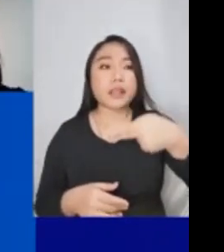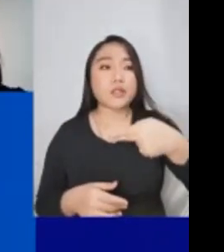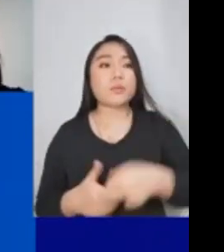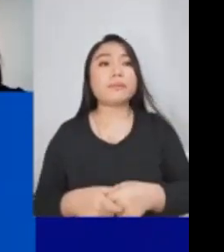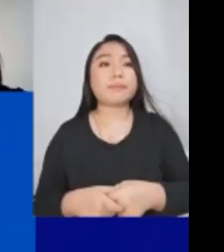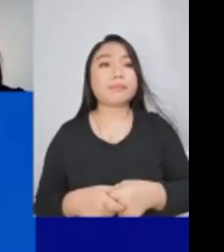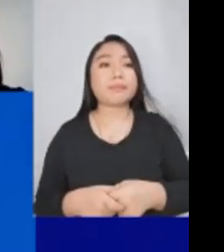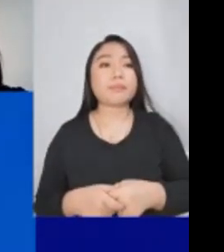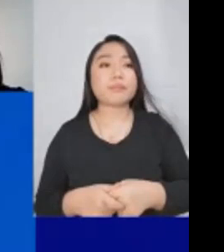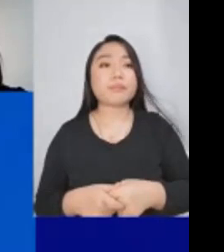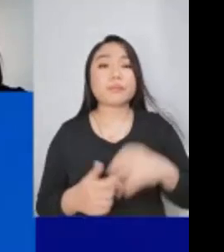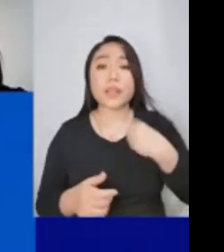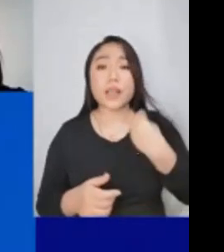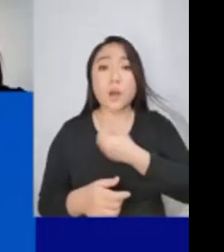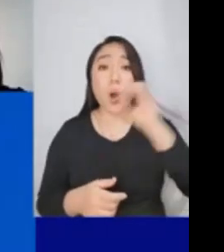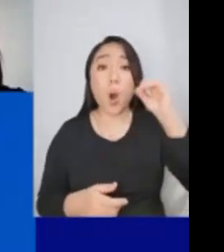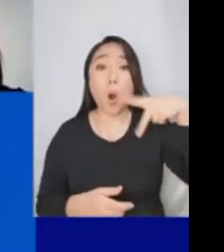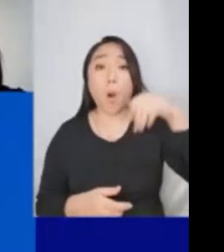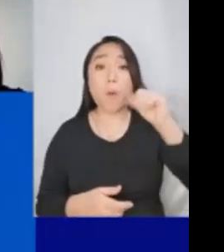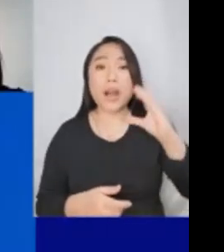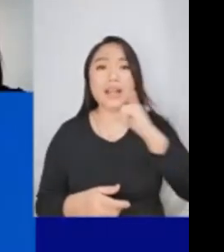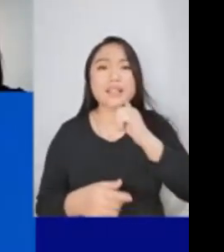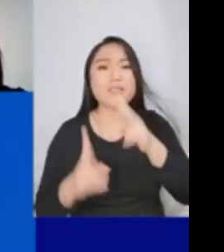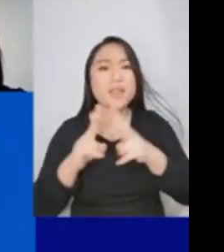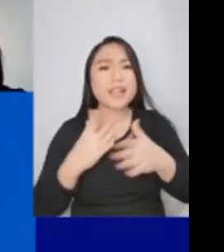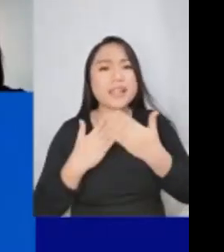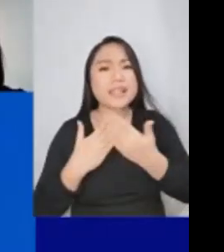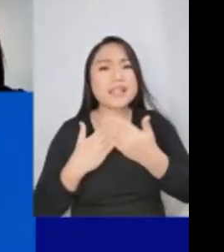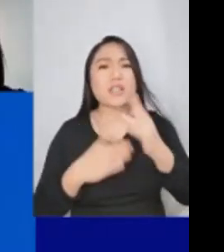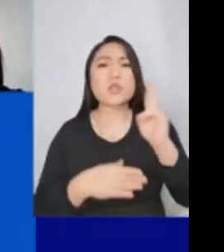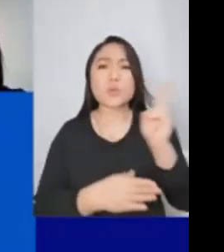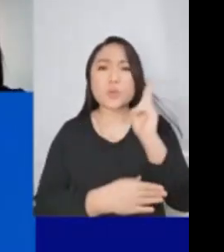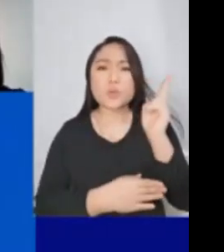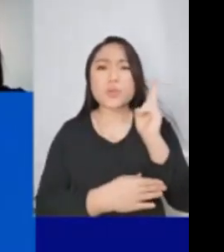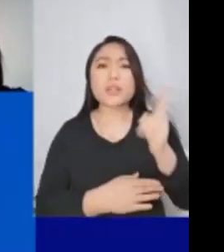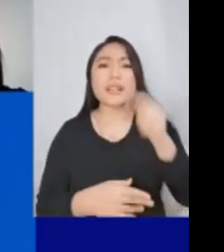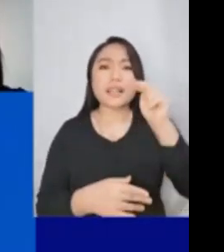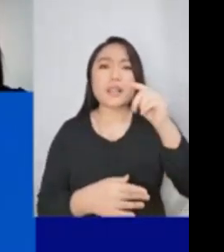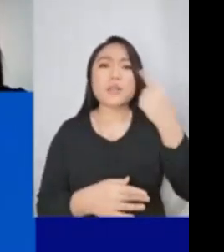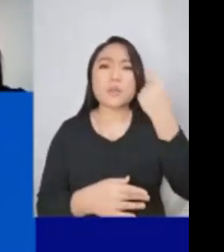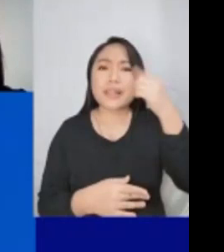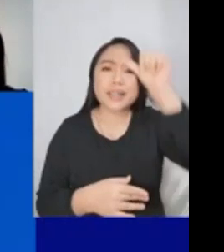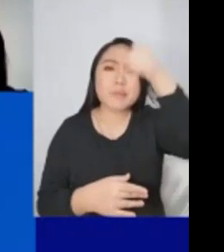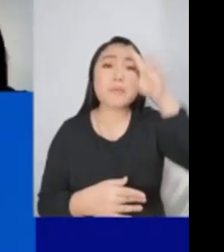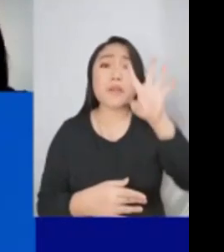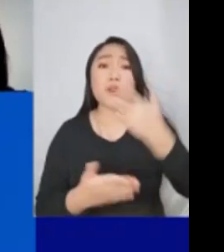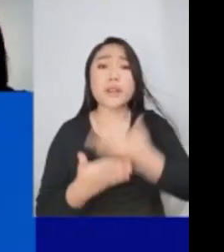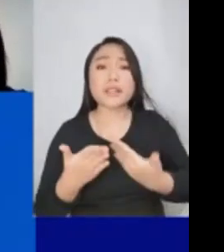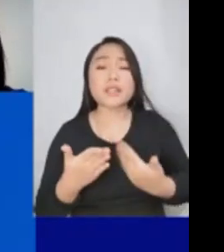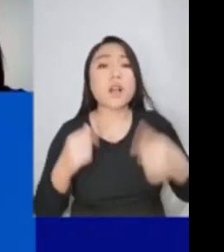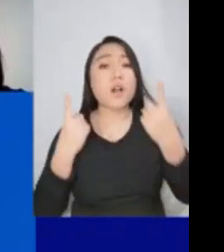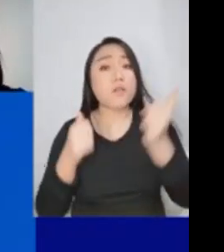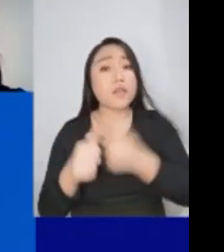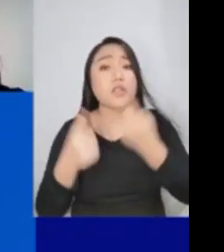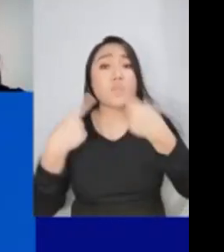signet.dost.gov.ph. Our online public access catalog is very easy to use. You just need to remember 4